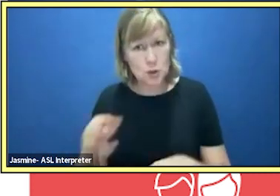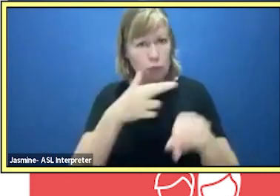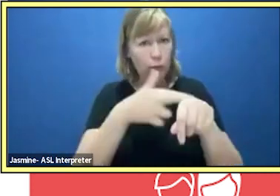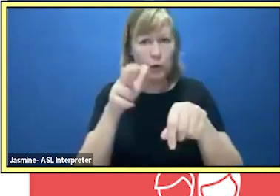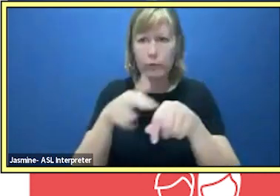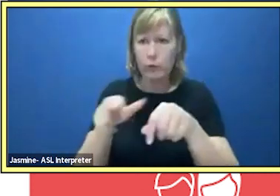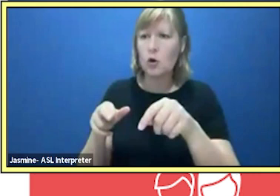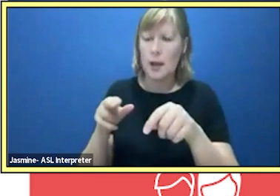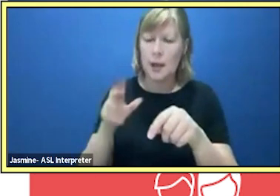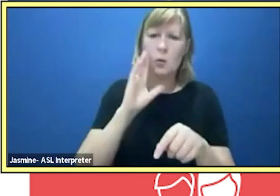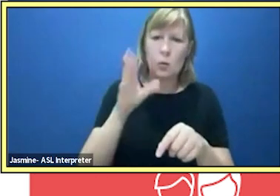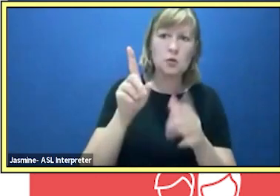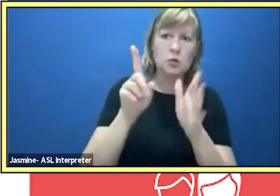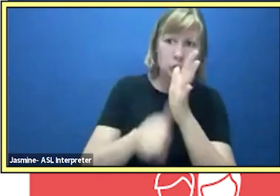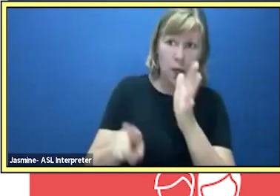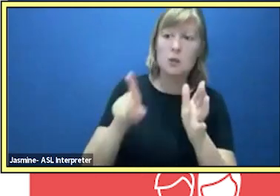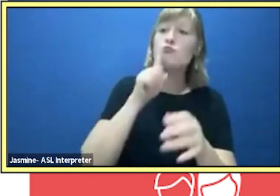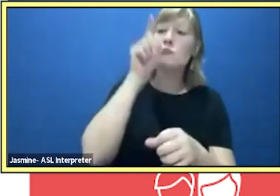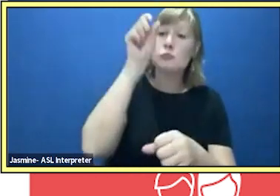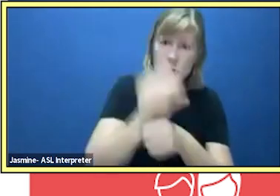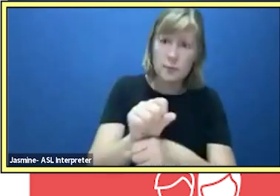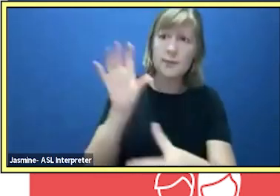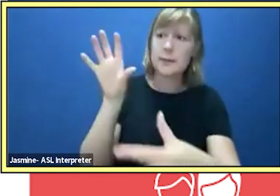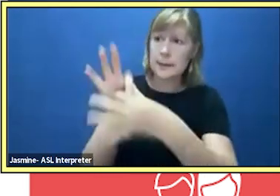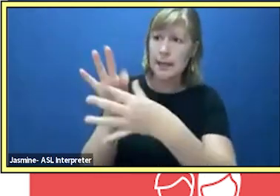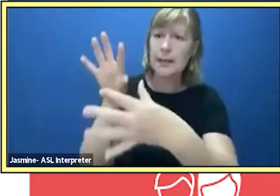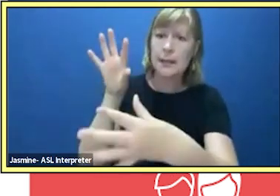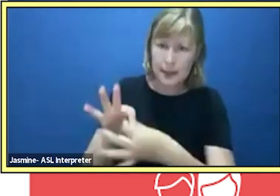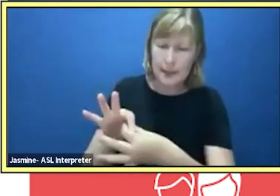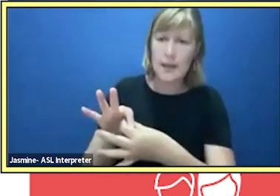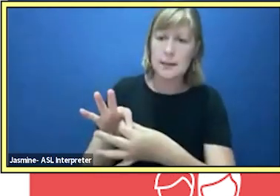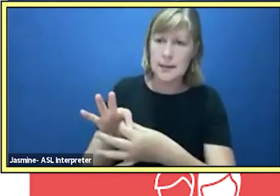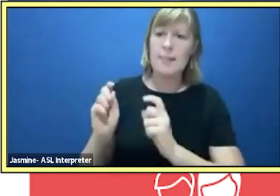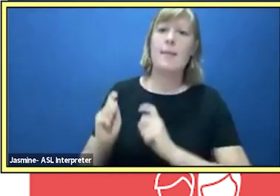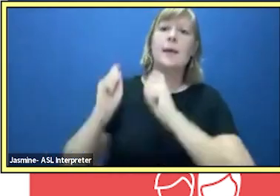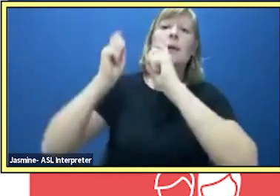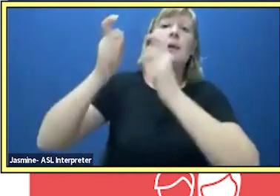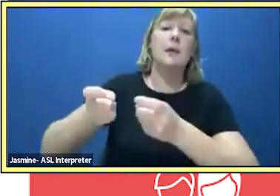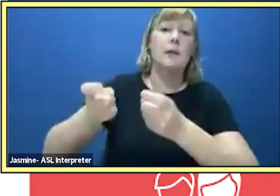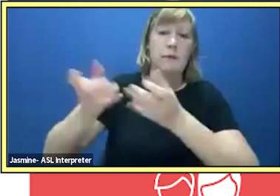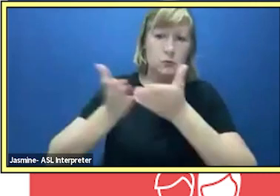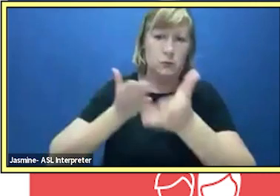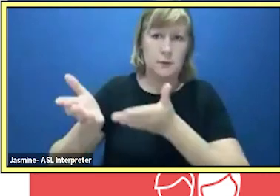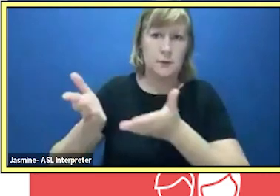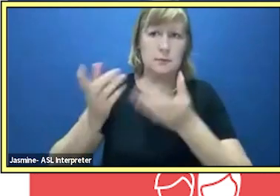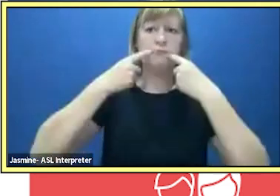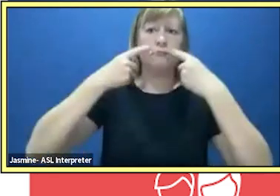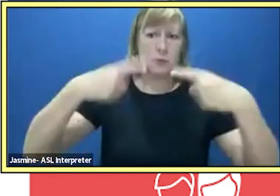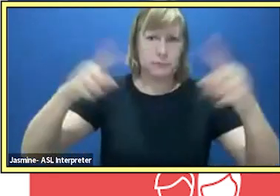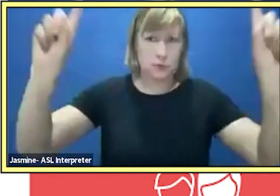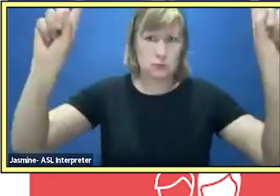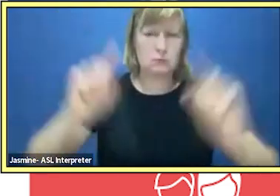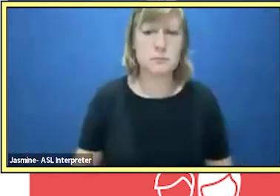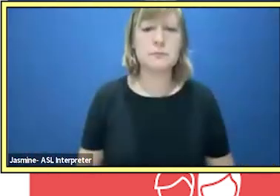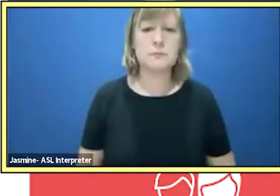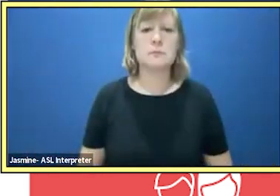they're going to make sure that you actually get connected to those services and make sure that you are receiving those services that are in your plan.